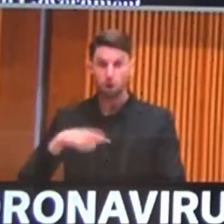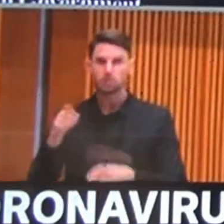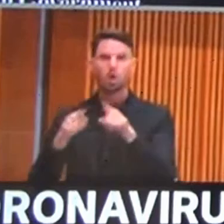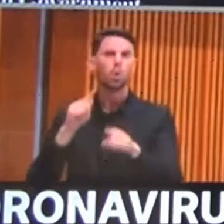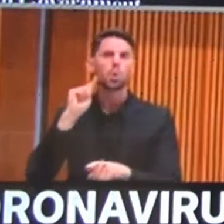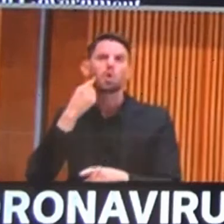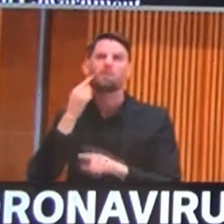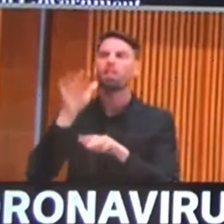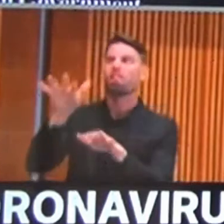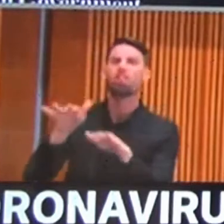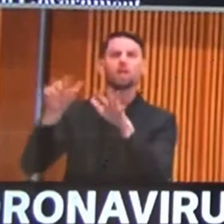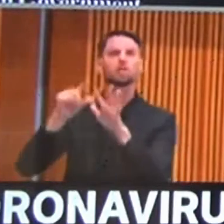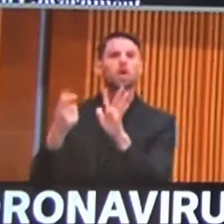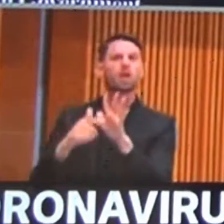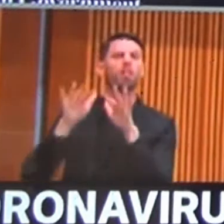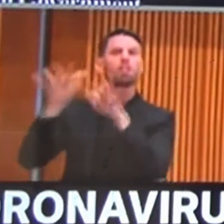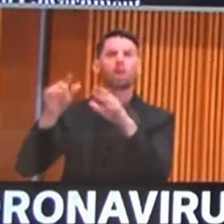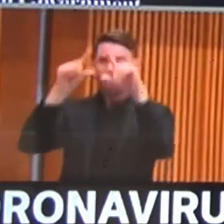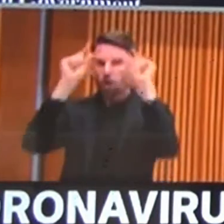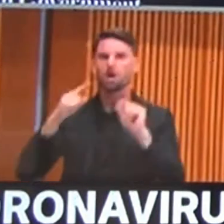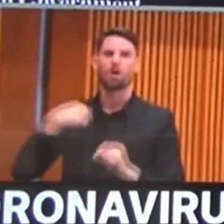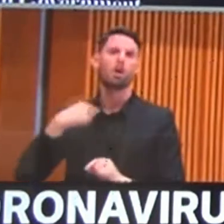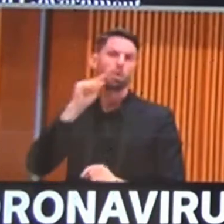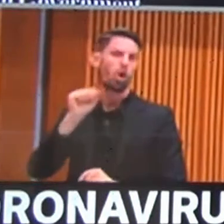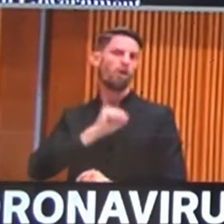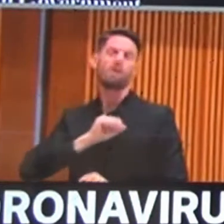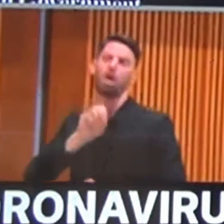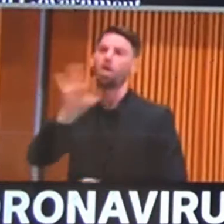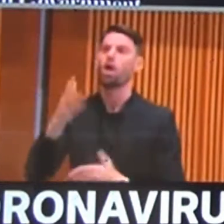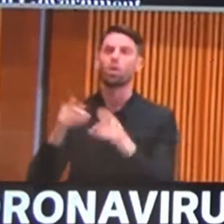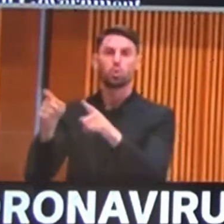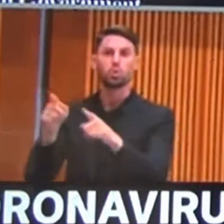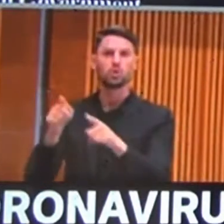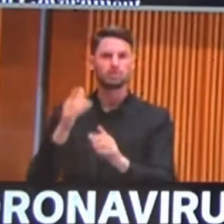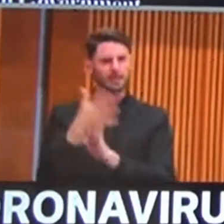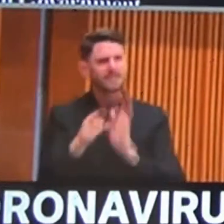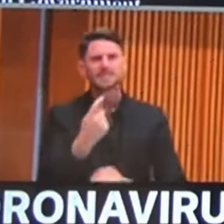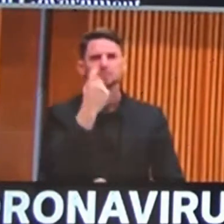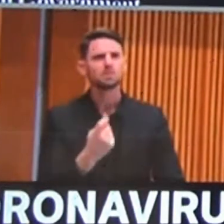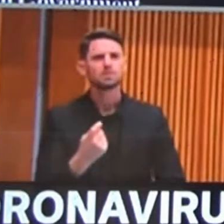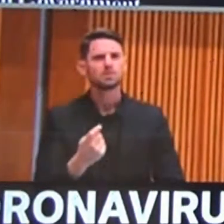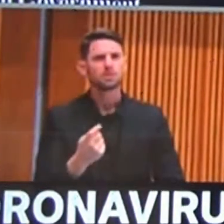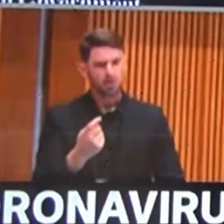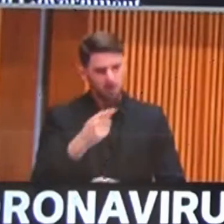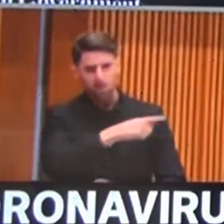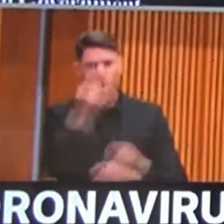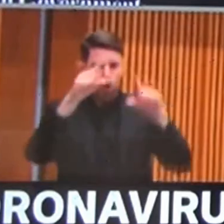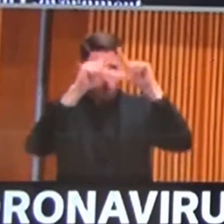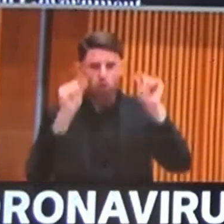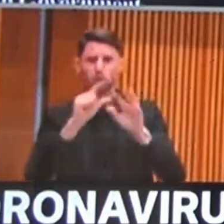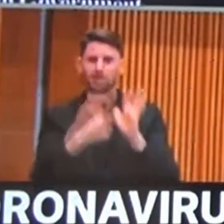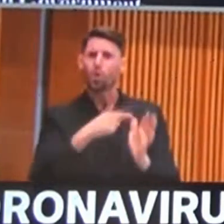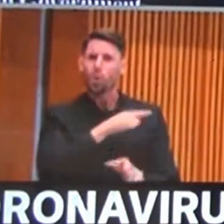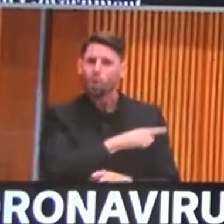the same will occur in other jurisdictions as well. So we are stepping up our protection of health workers. These are our